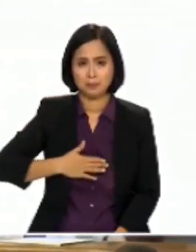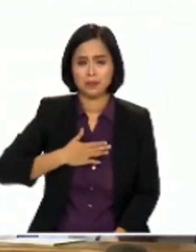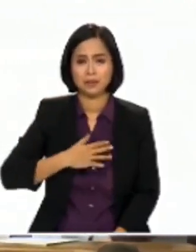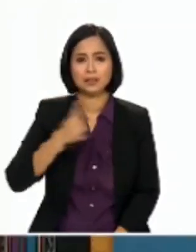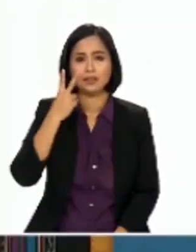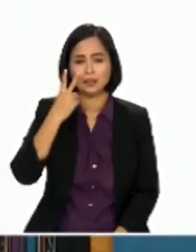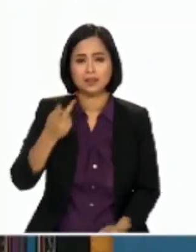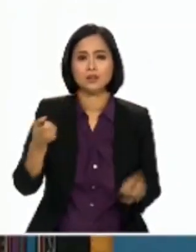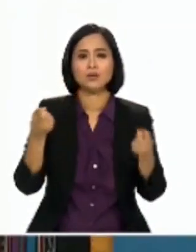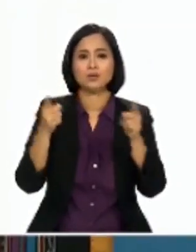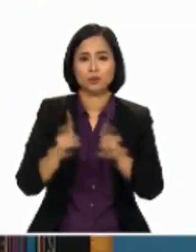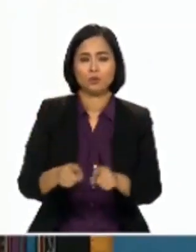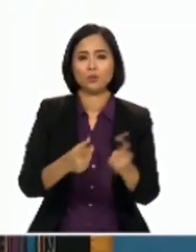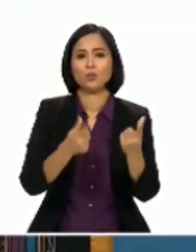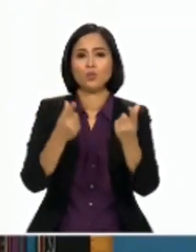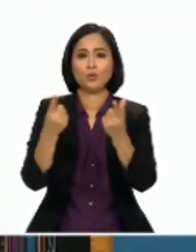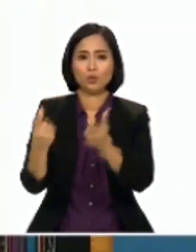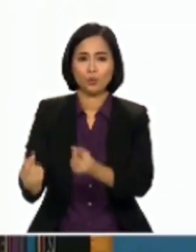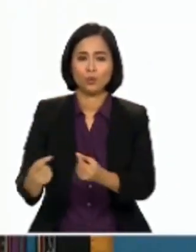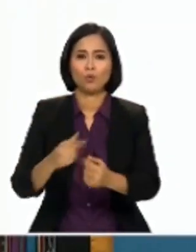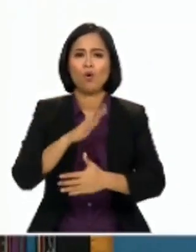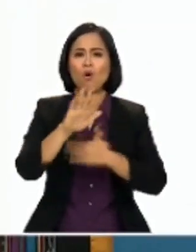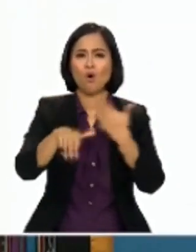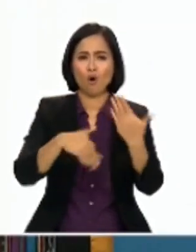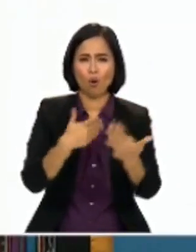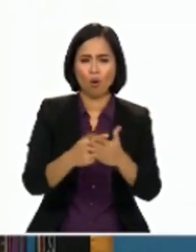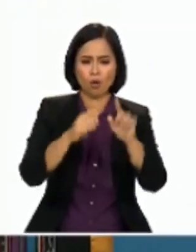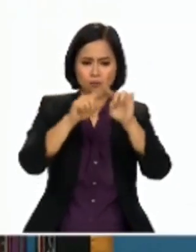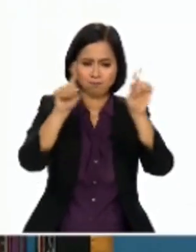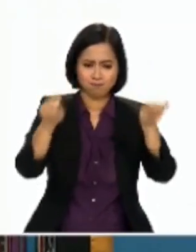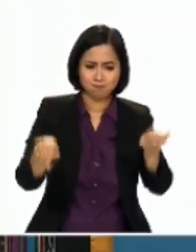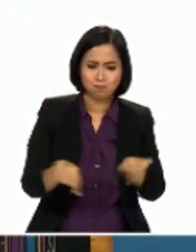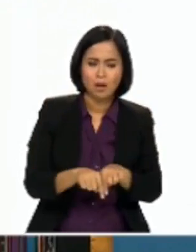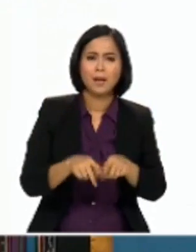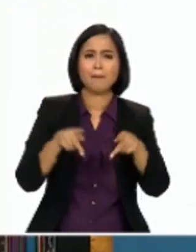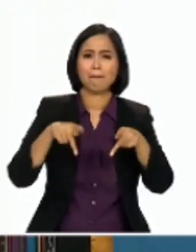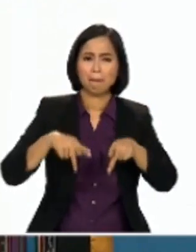honored. All clearances, permits